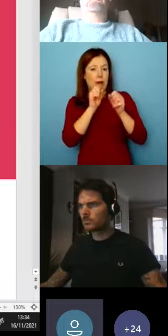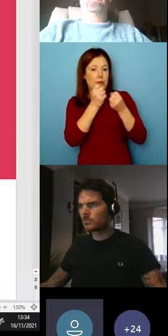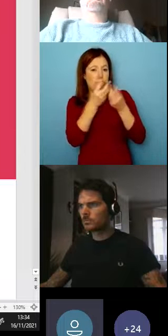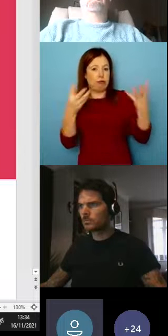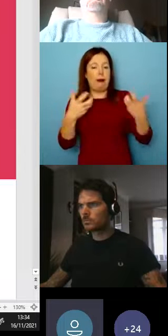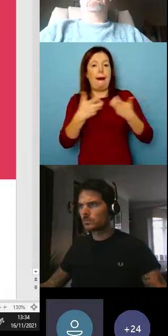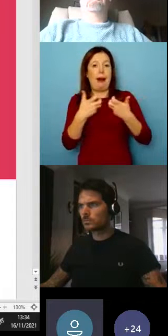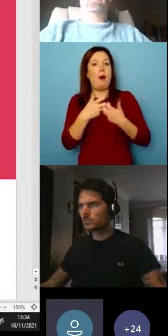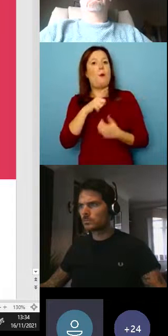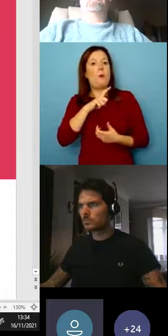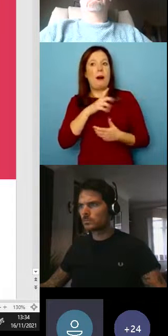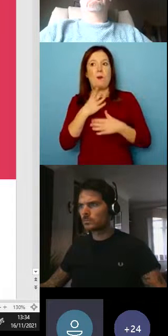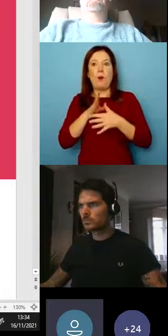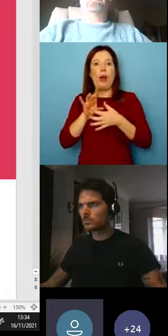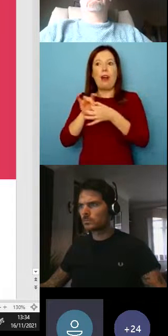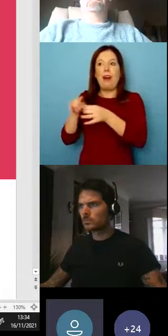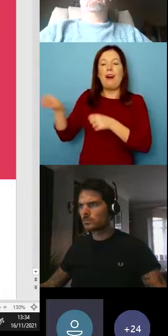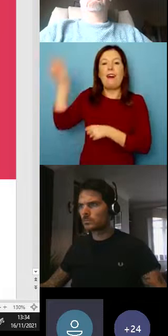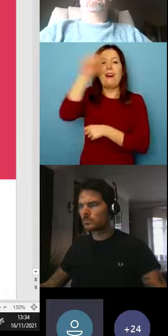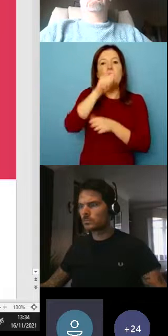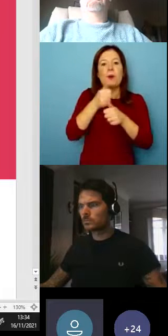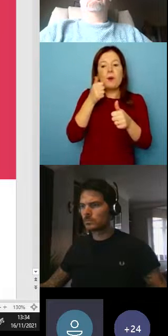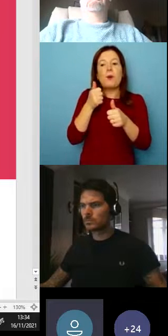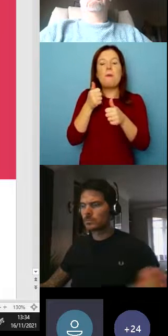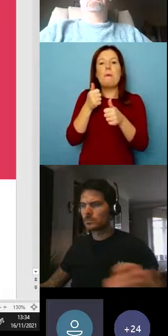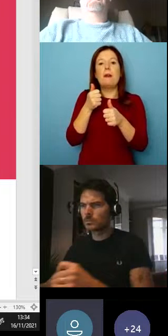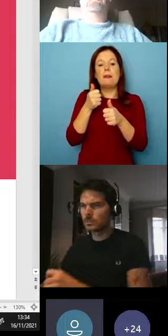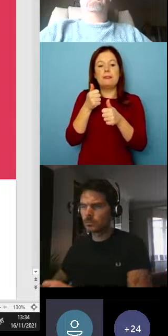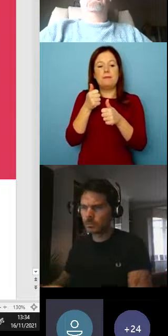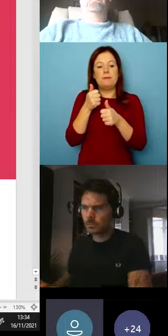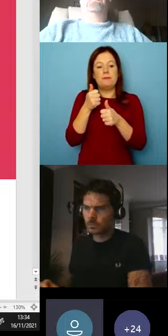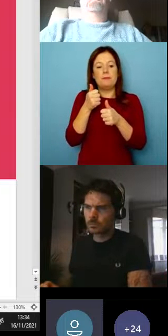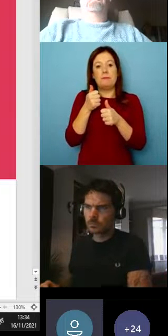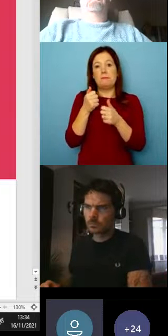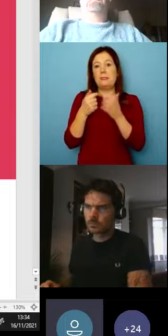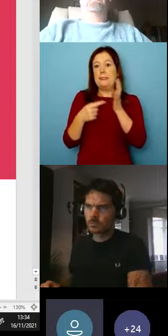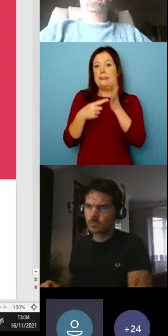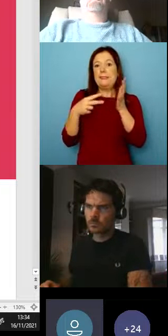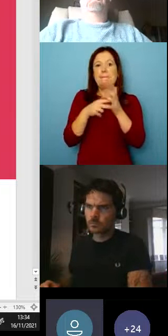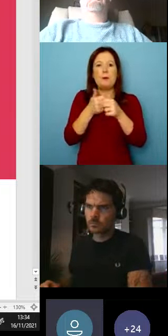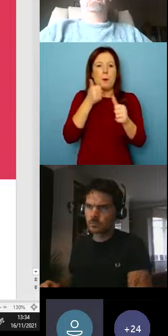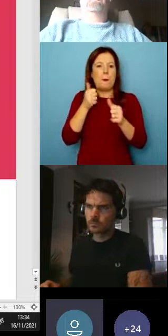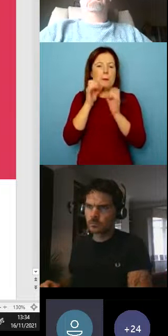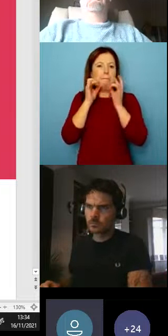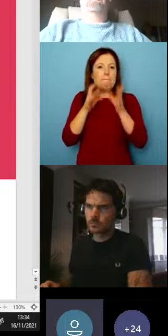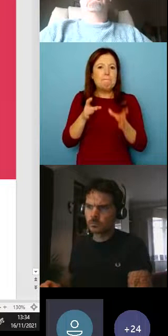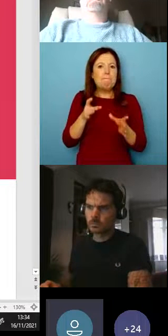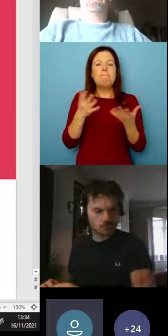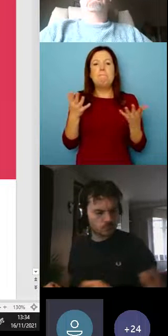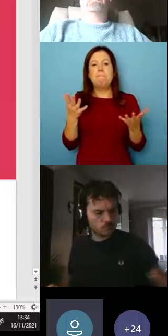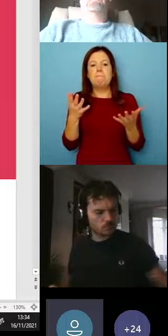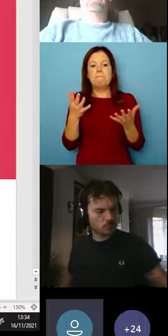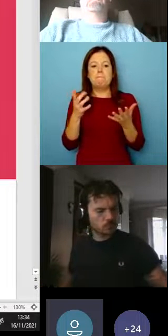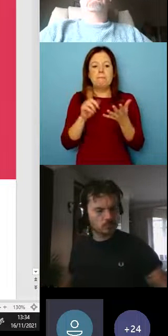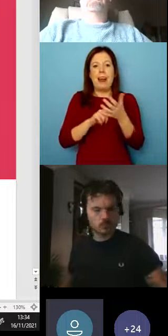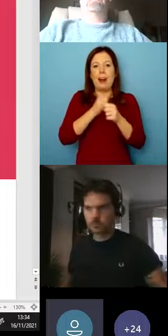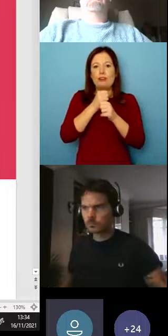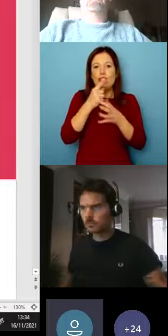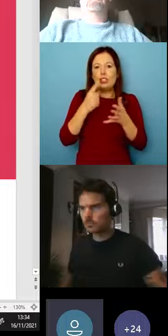UK market. So we work with 19 of the top 20 TV brands, brands like